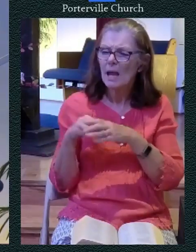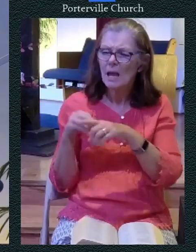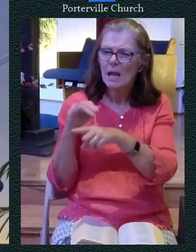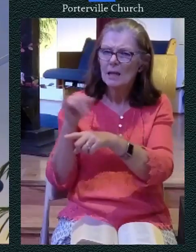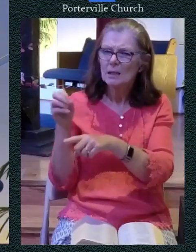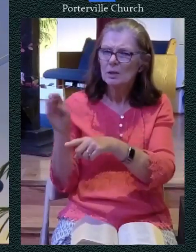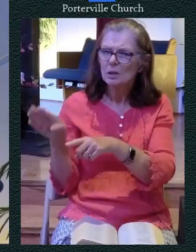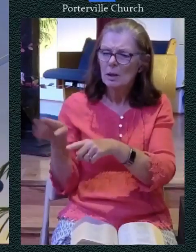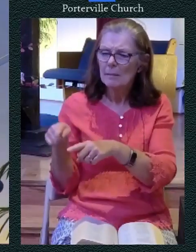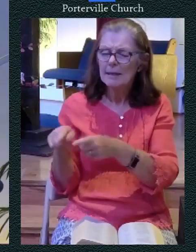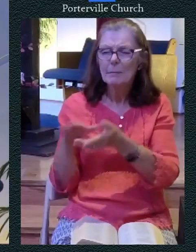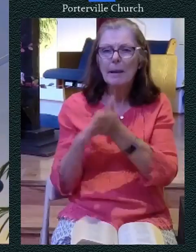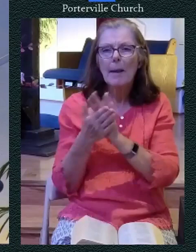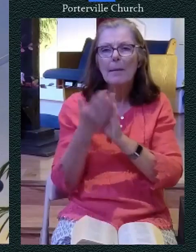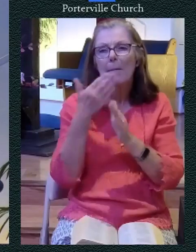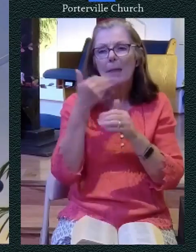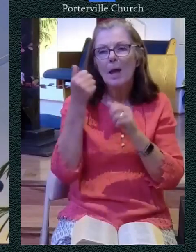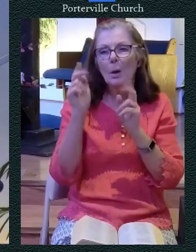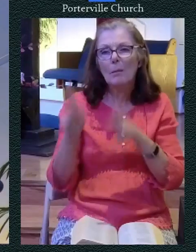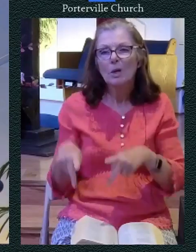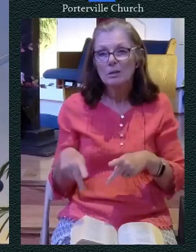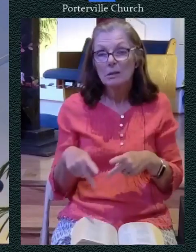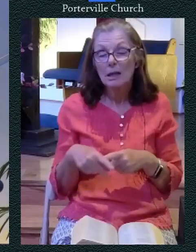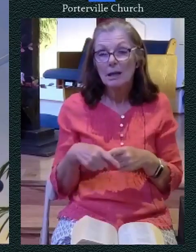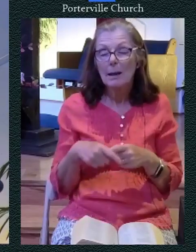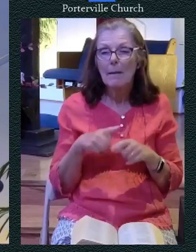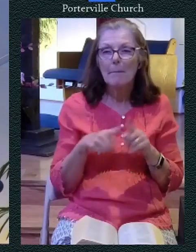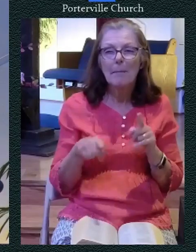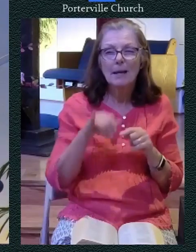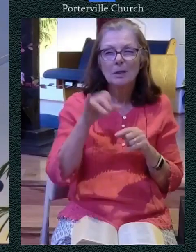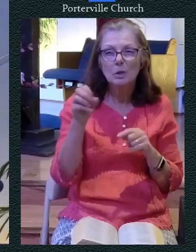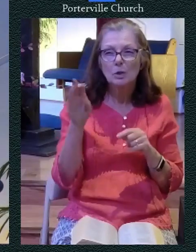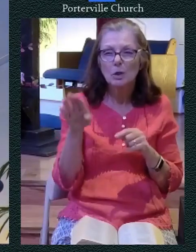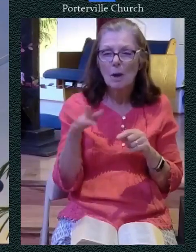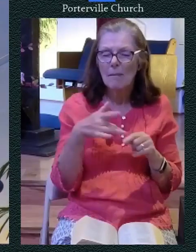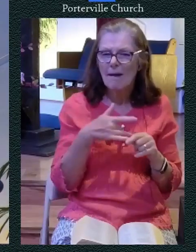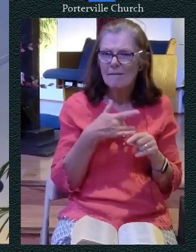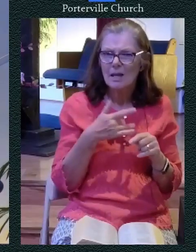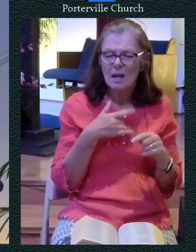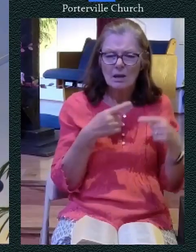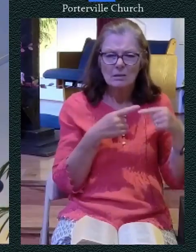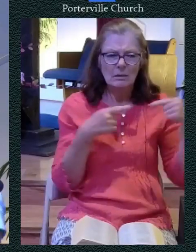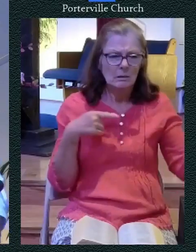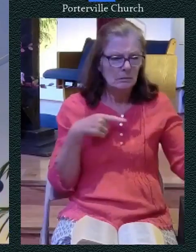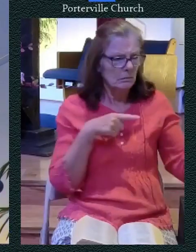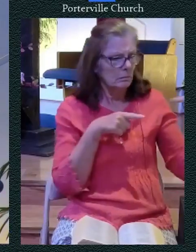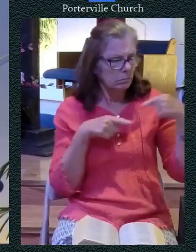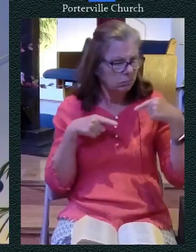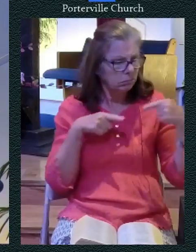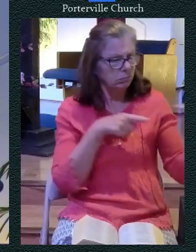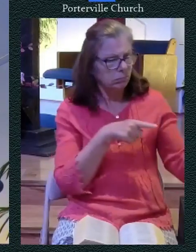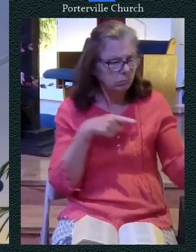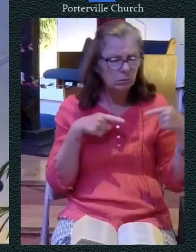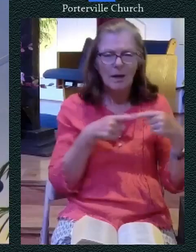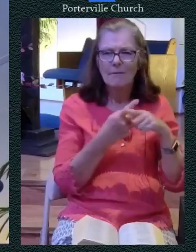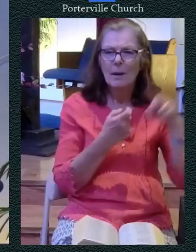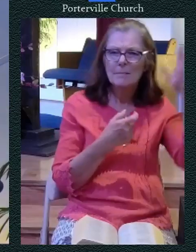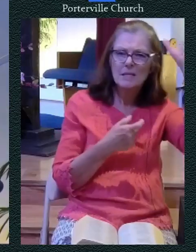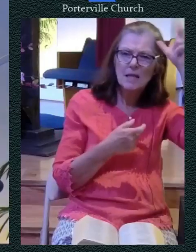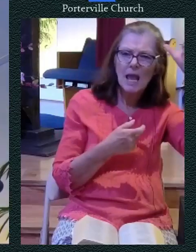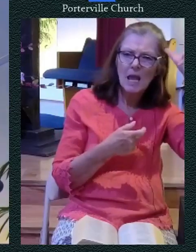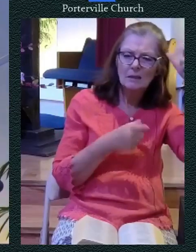better person. He knows that, but he also fights this tremendous battle. Satan is trying to interpret his sufferings as